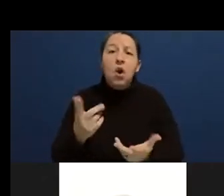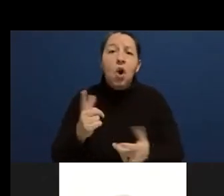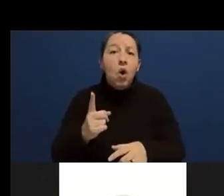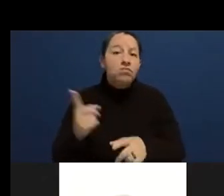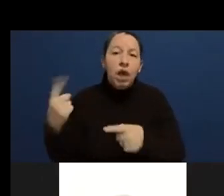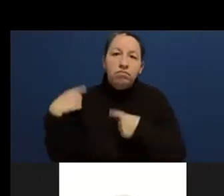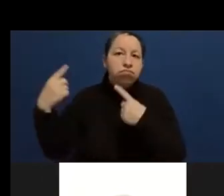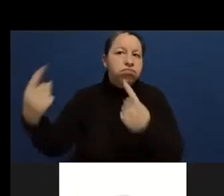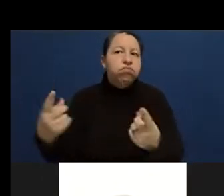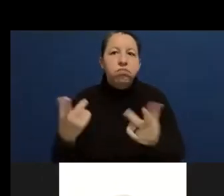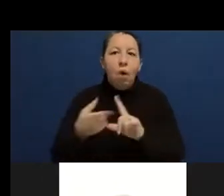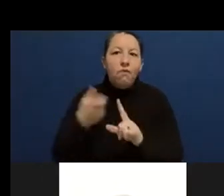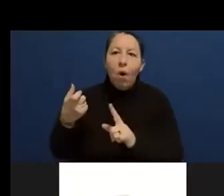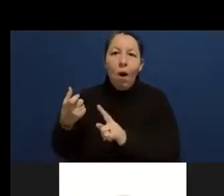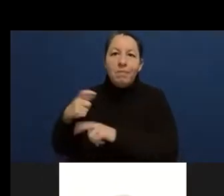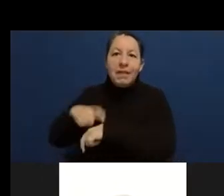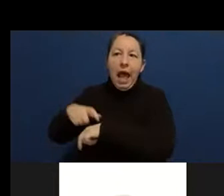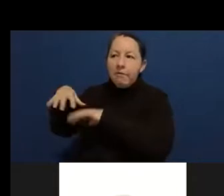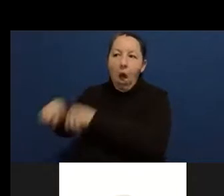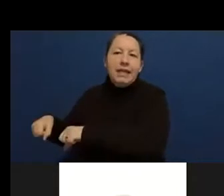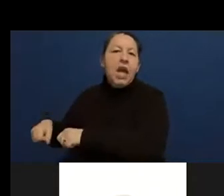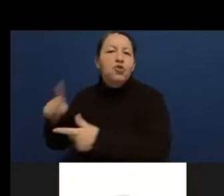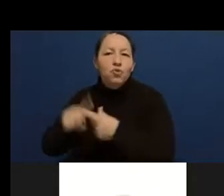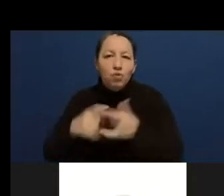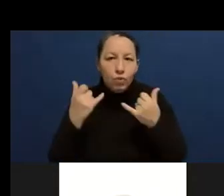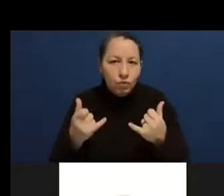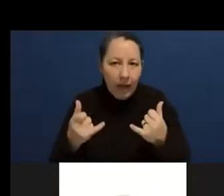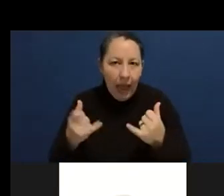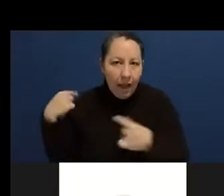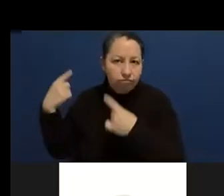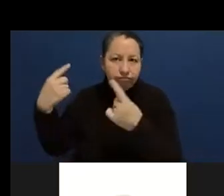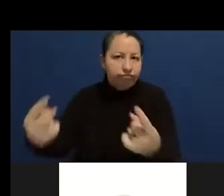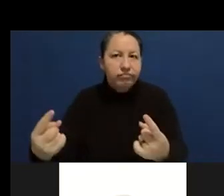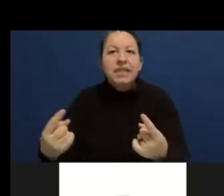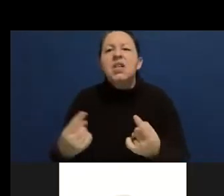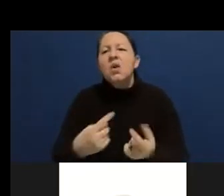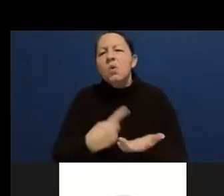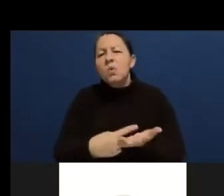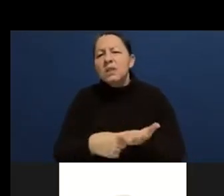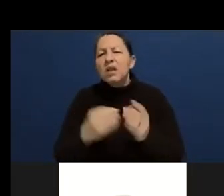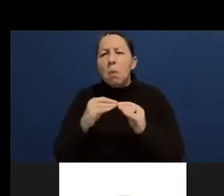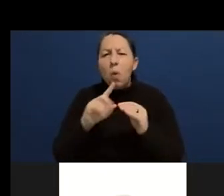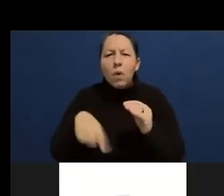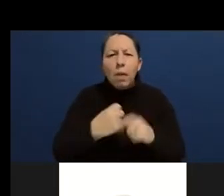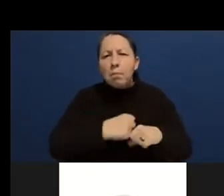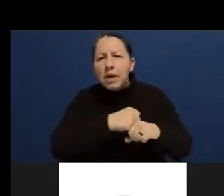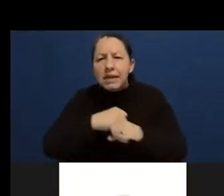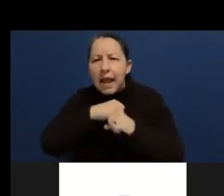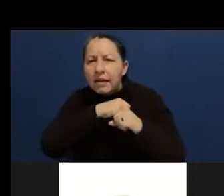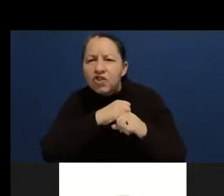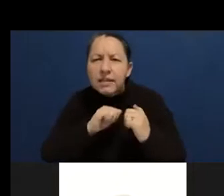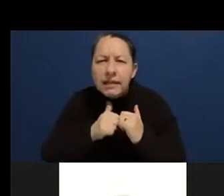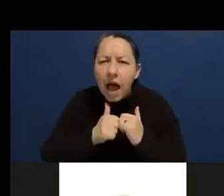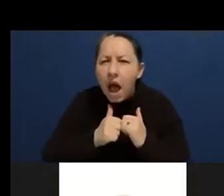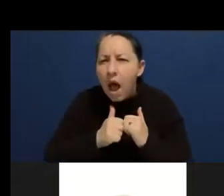like today. And then we're gonna focus more on protective factors today and things that we do to help our women and our